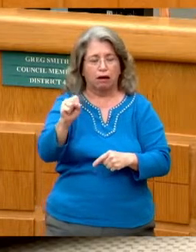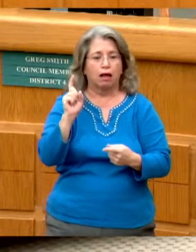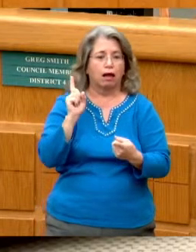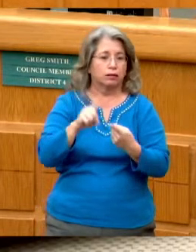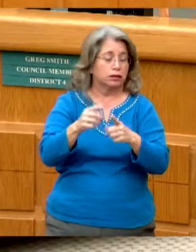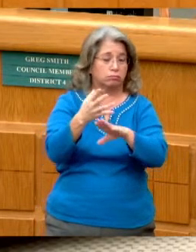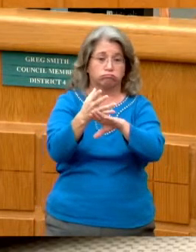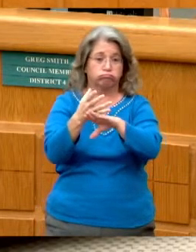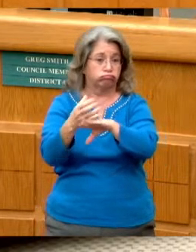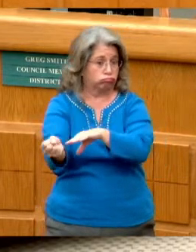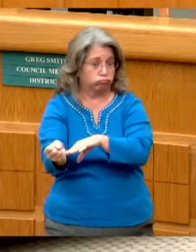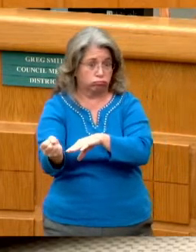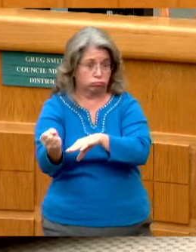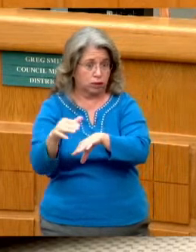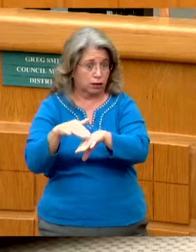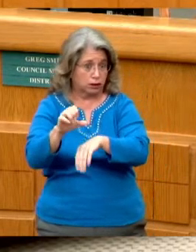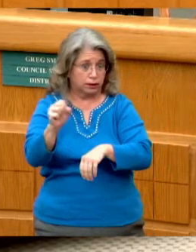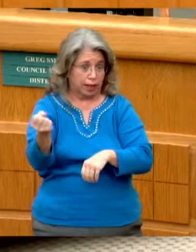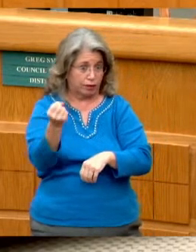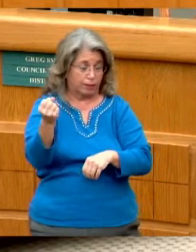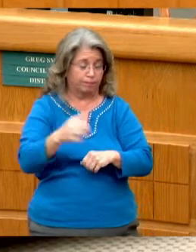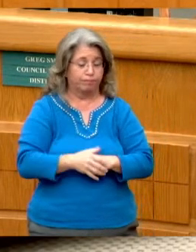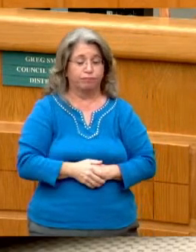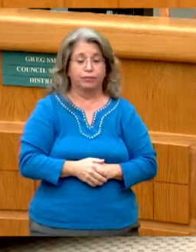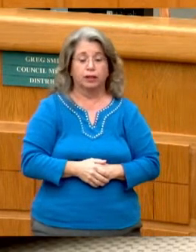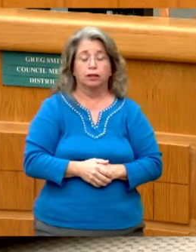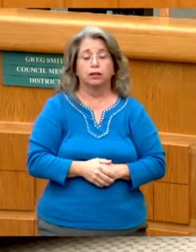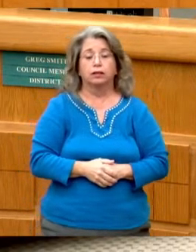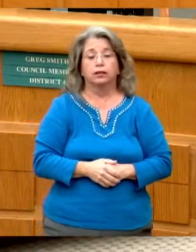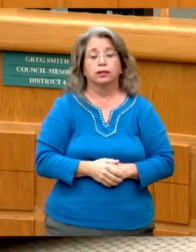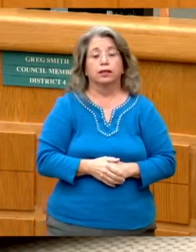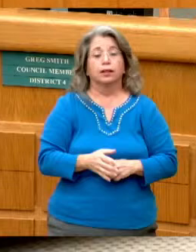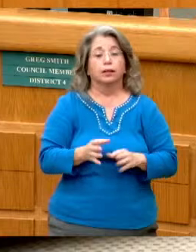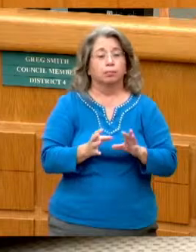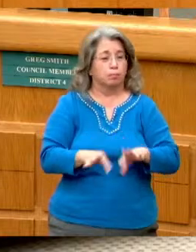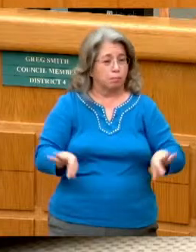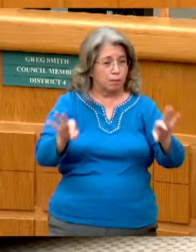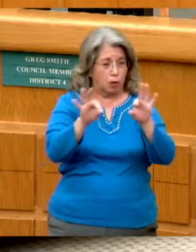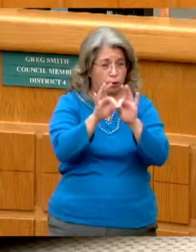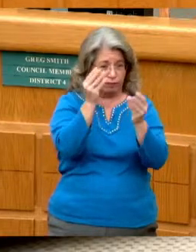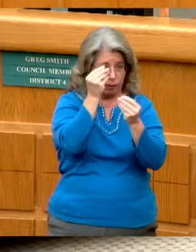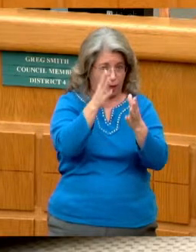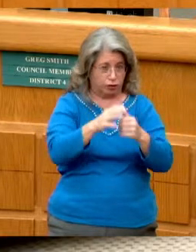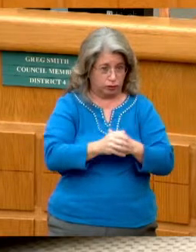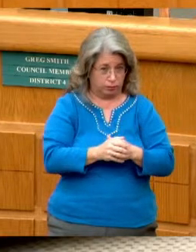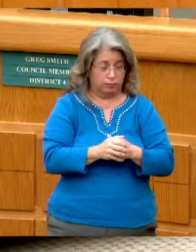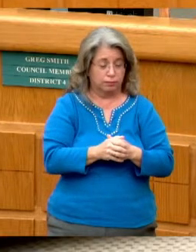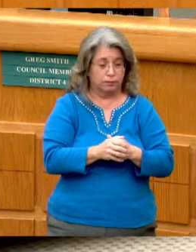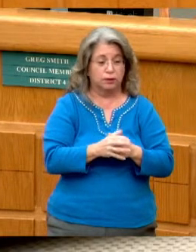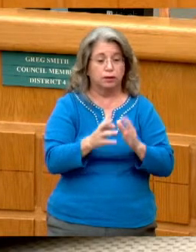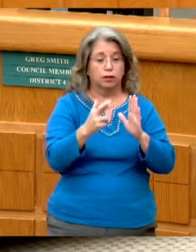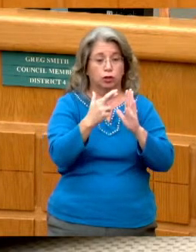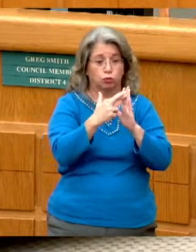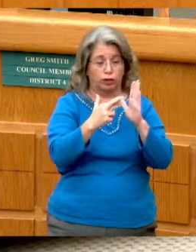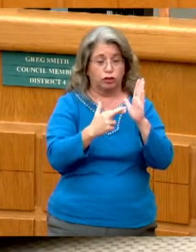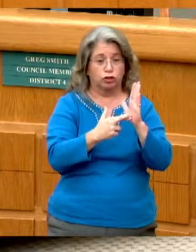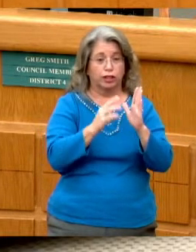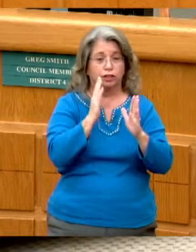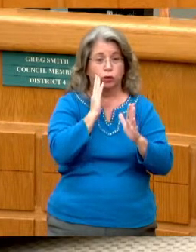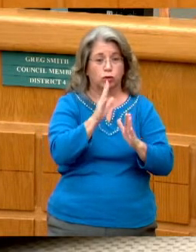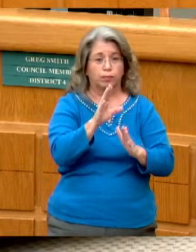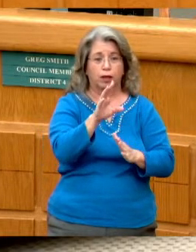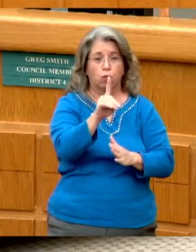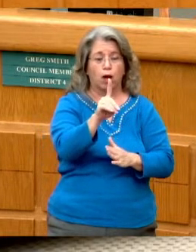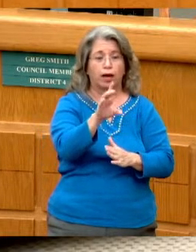Saturday. A key thing for the community to realize is that registration will be 100% done